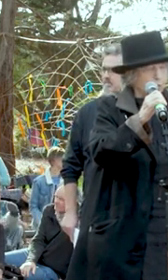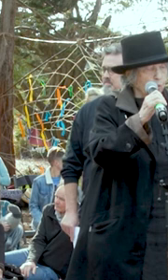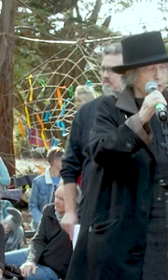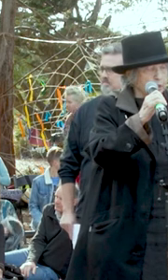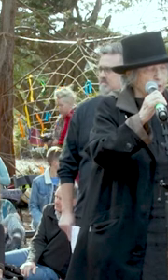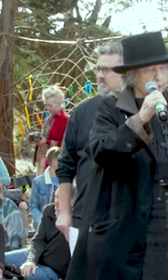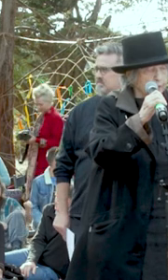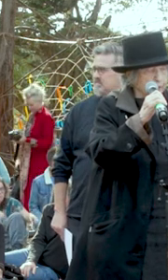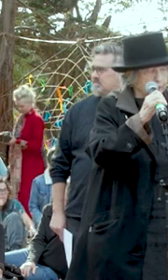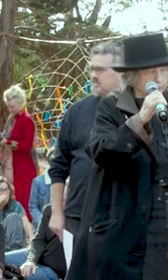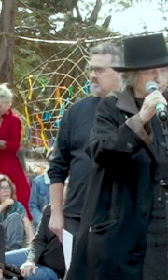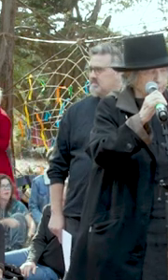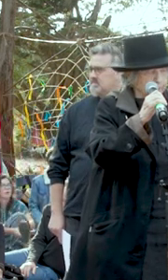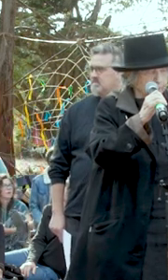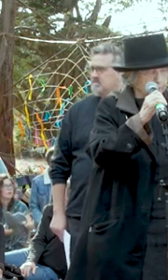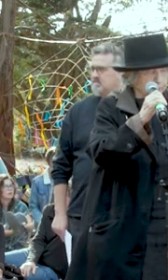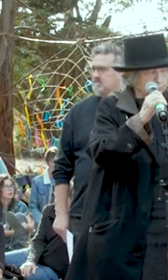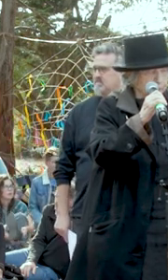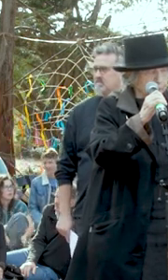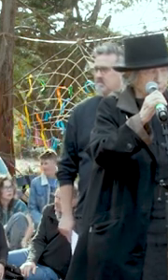Donald Oilerking.